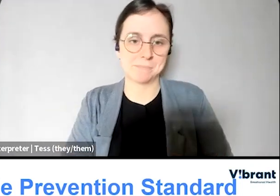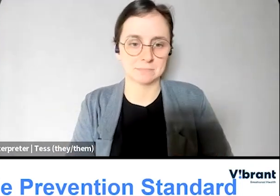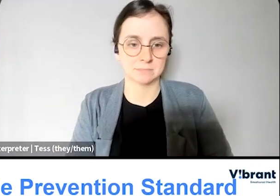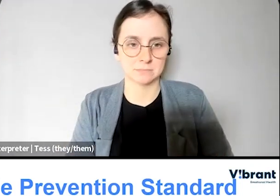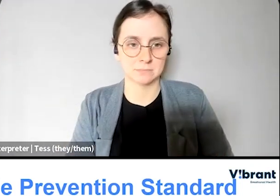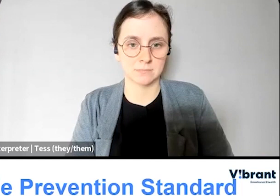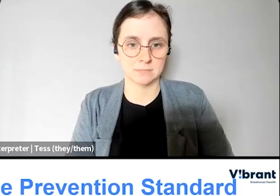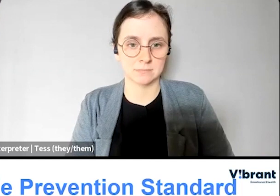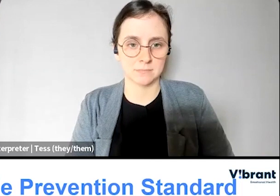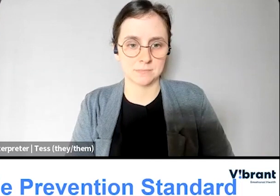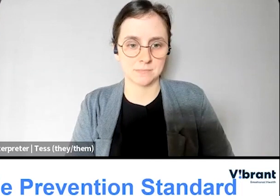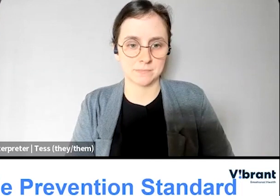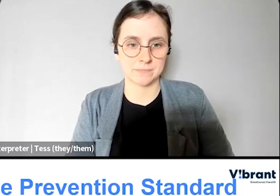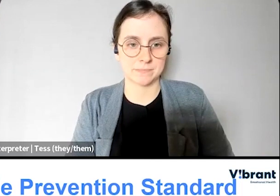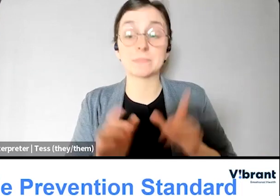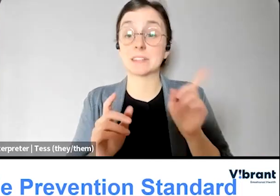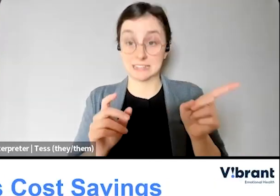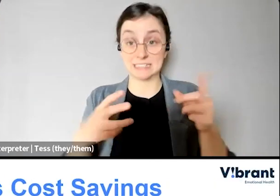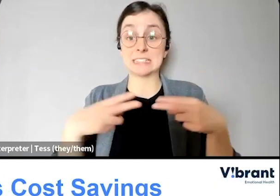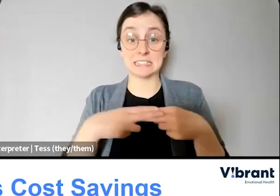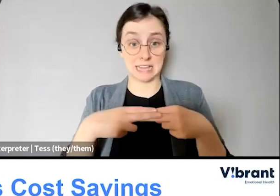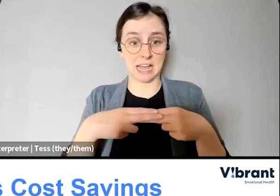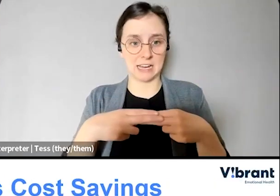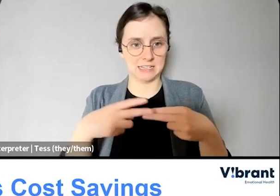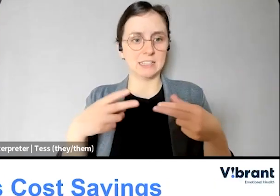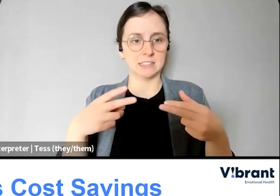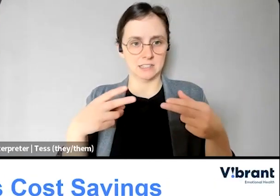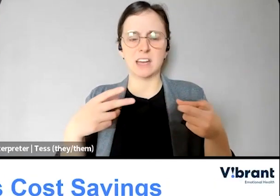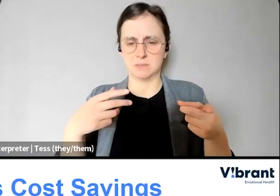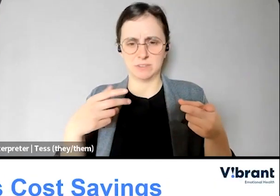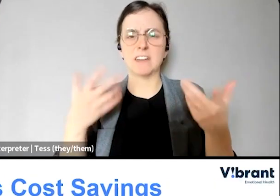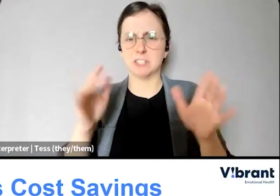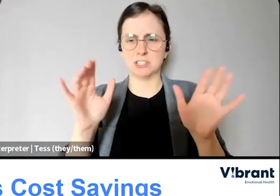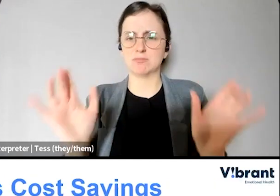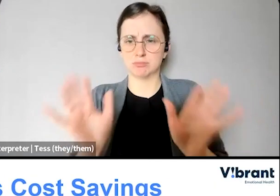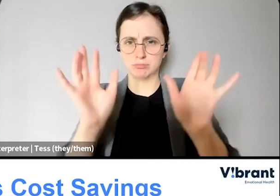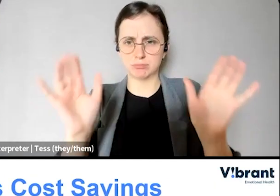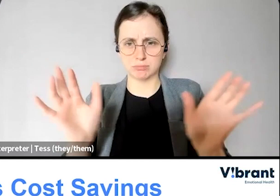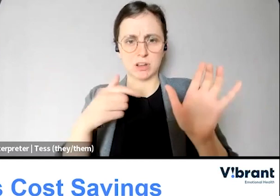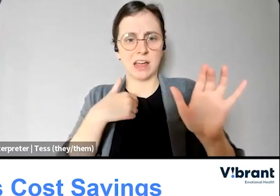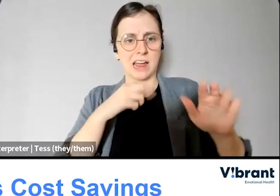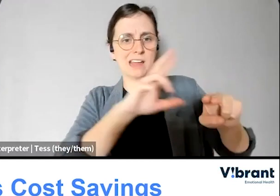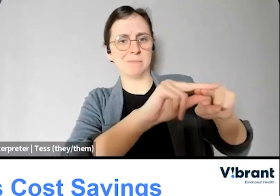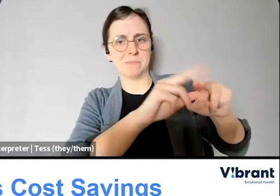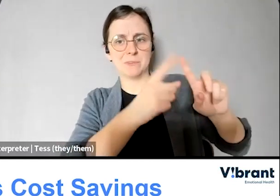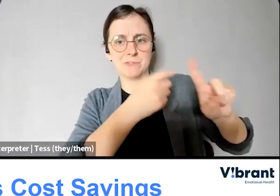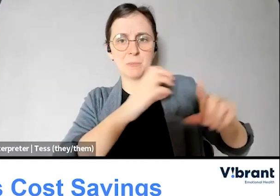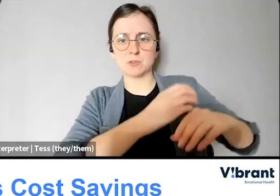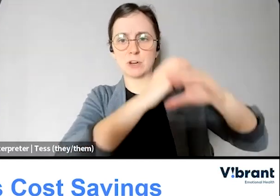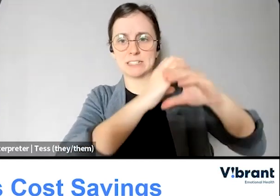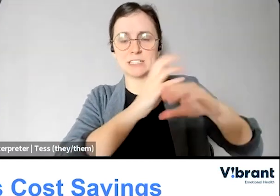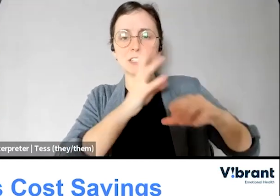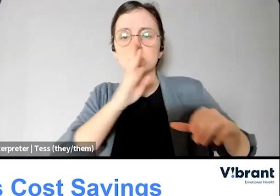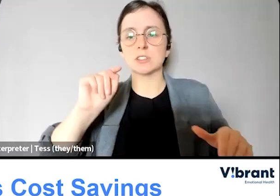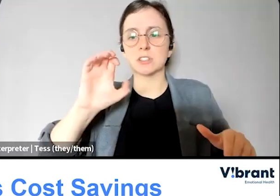And with that, this is a slide that has been augmented, but has been used in courtesy of Crisis Talk and RA International based